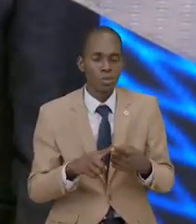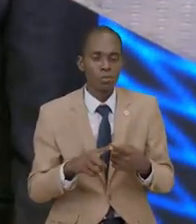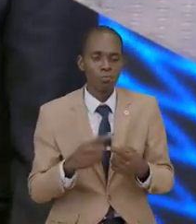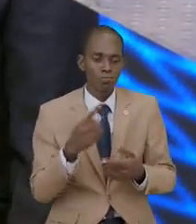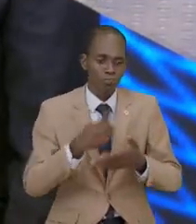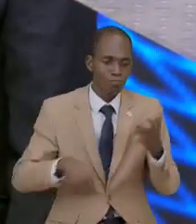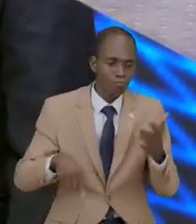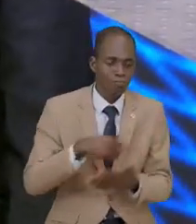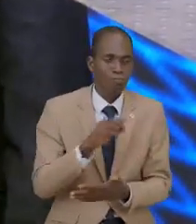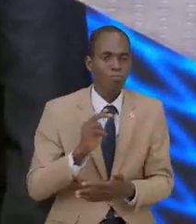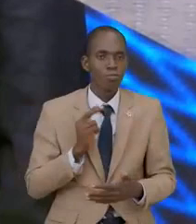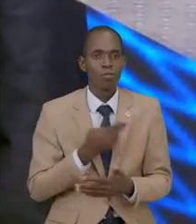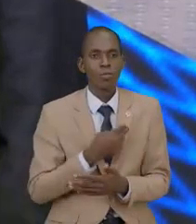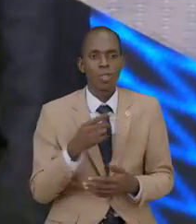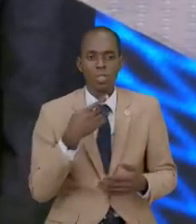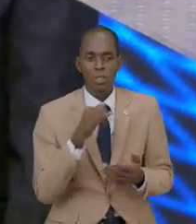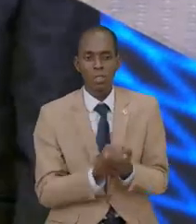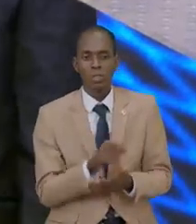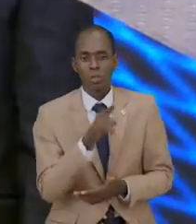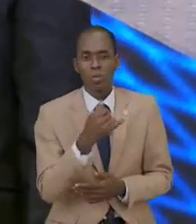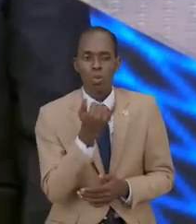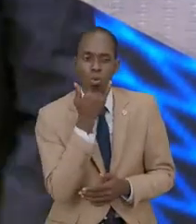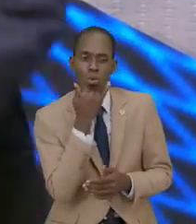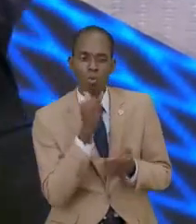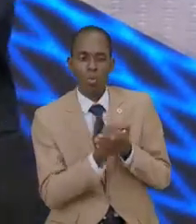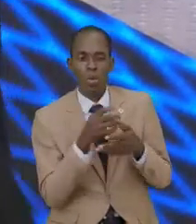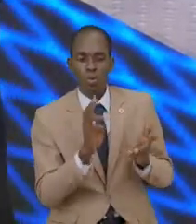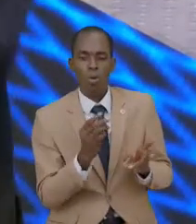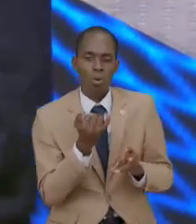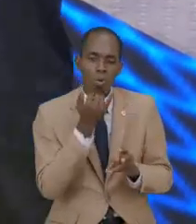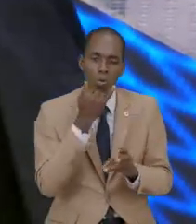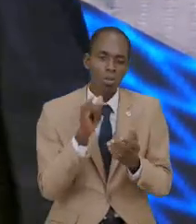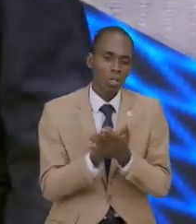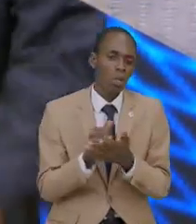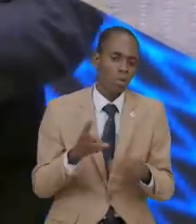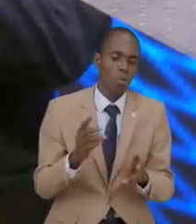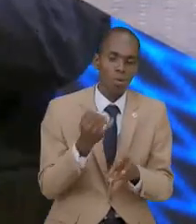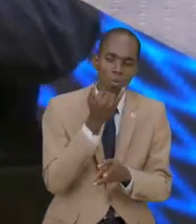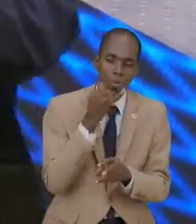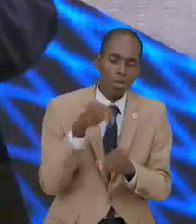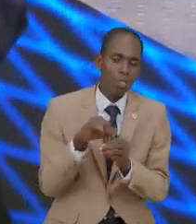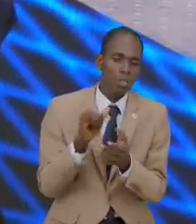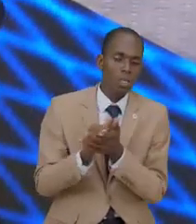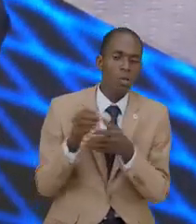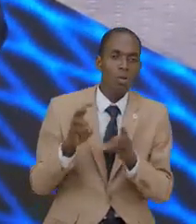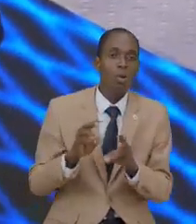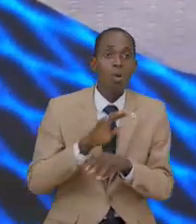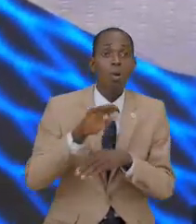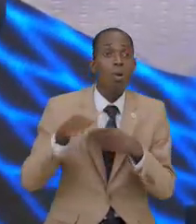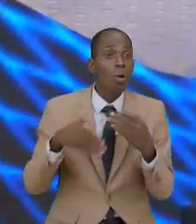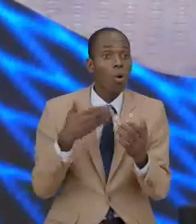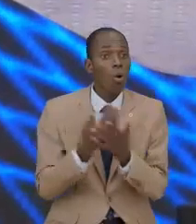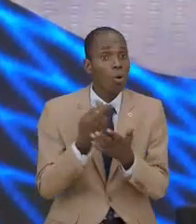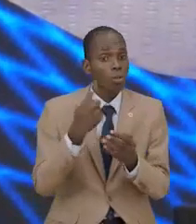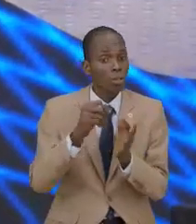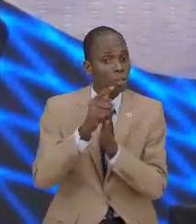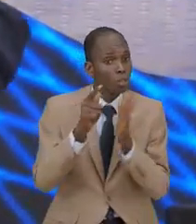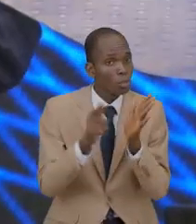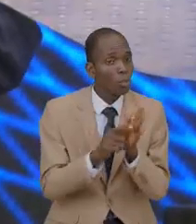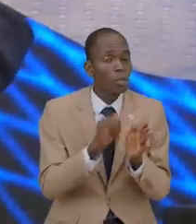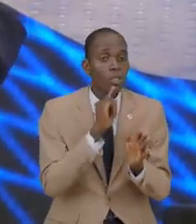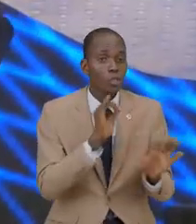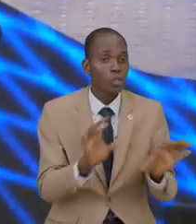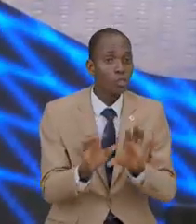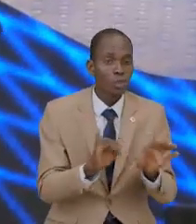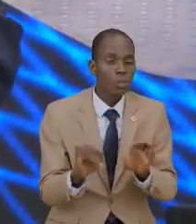say, you went wrong that way, you went wrong that way, you went wrong that way. All the law is doing is